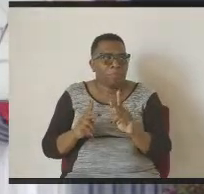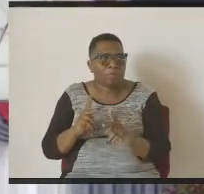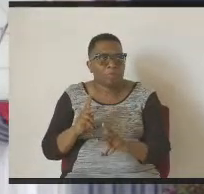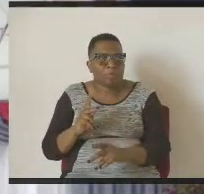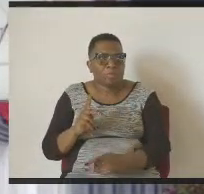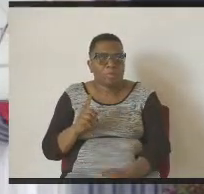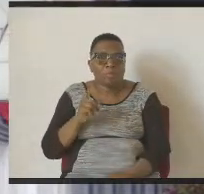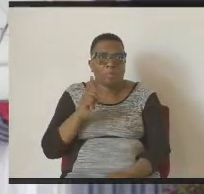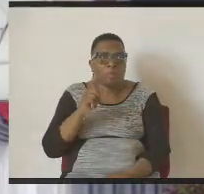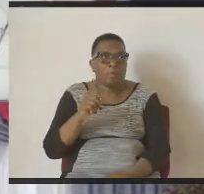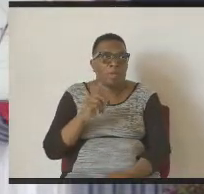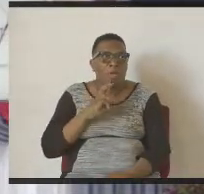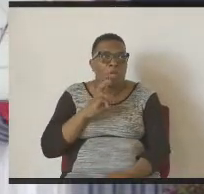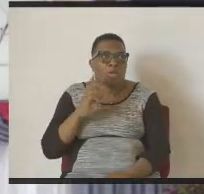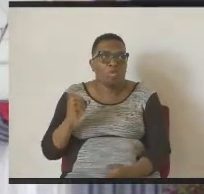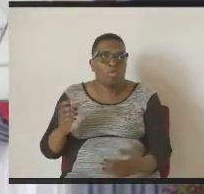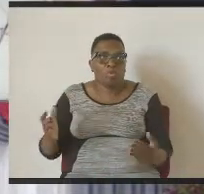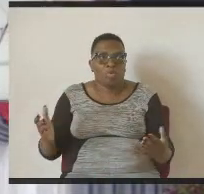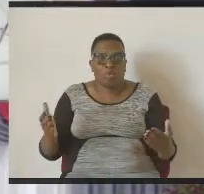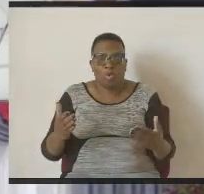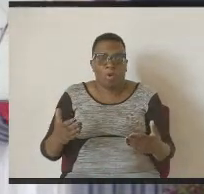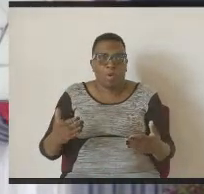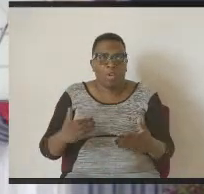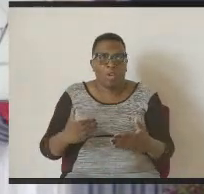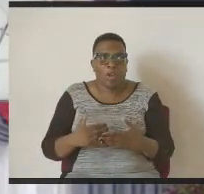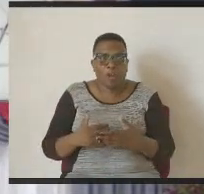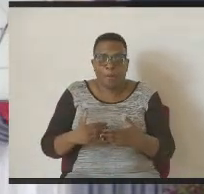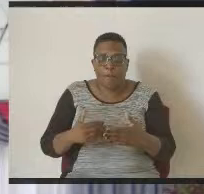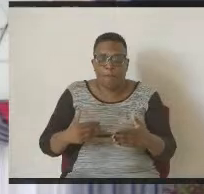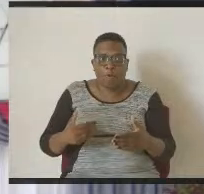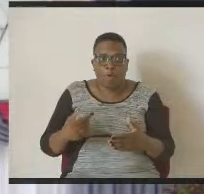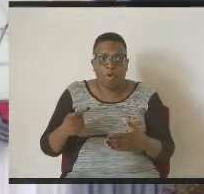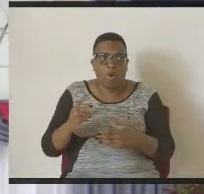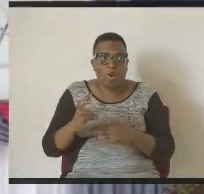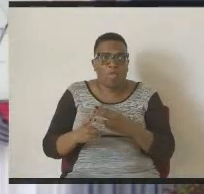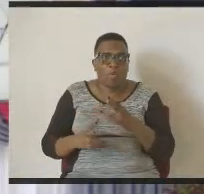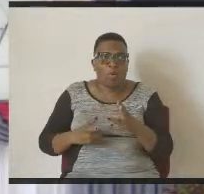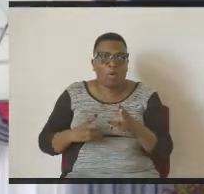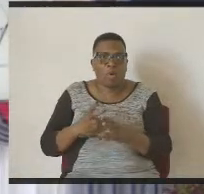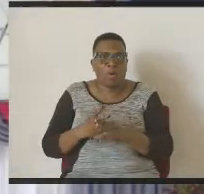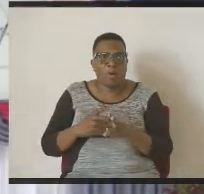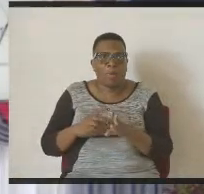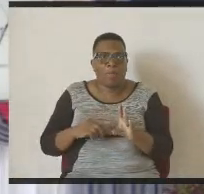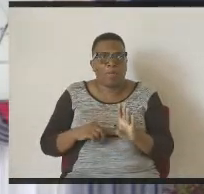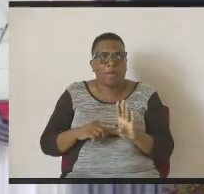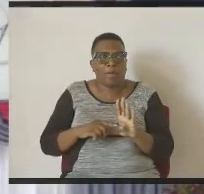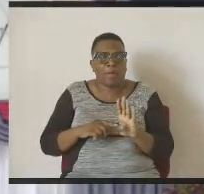Here before the world.